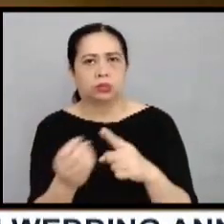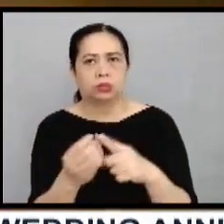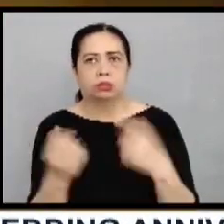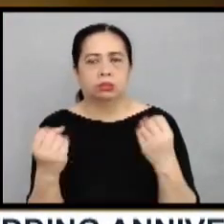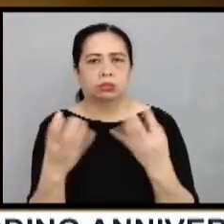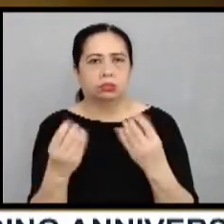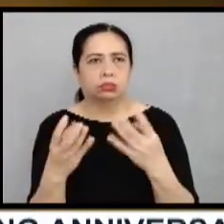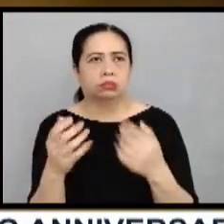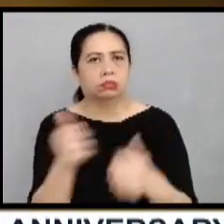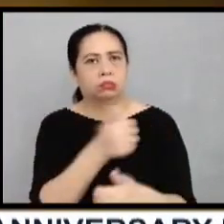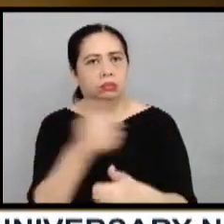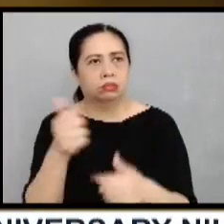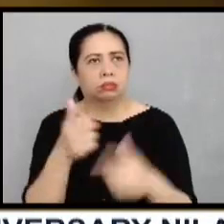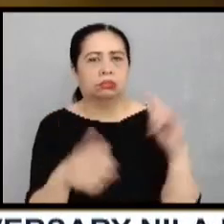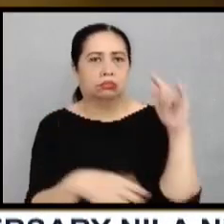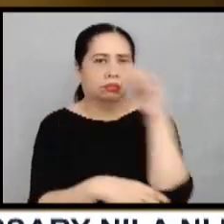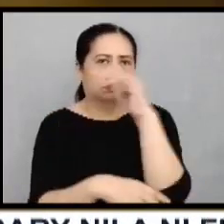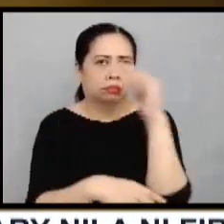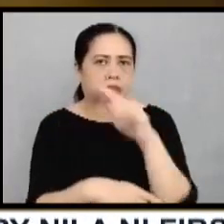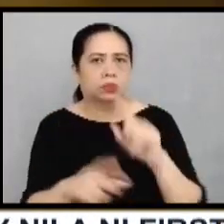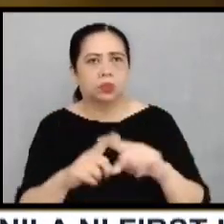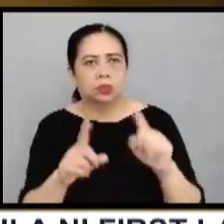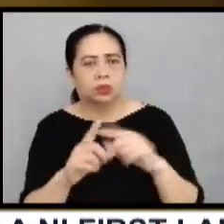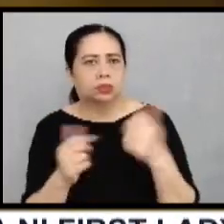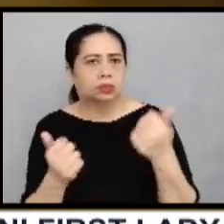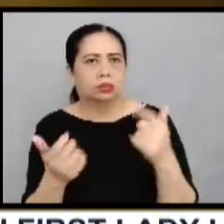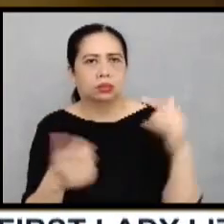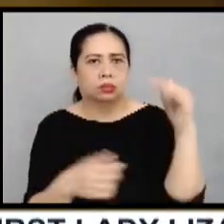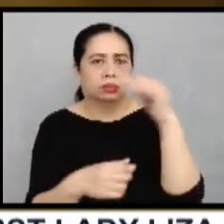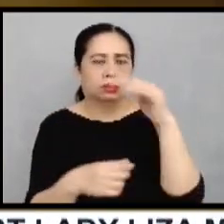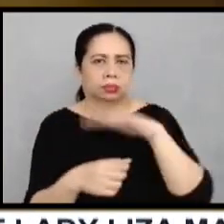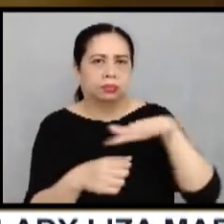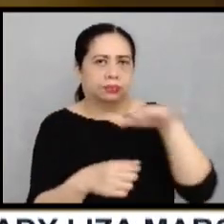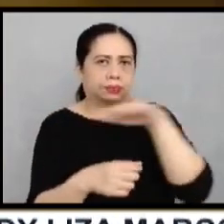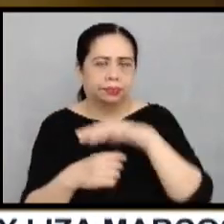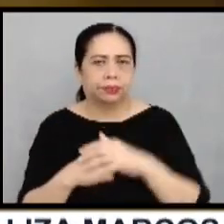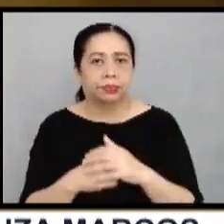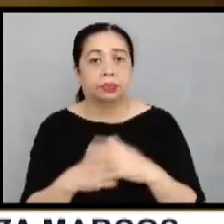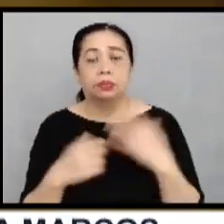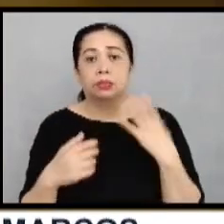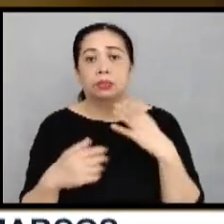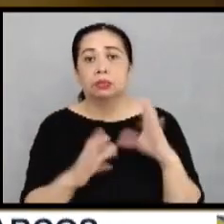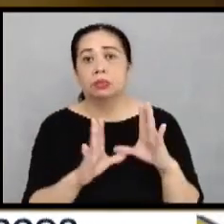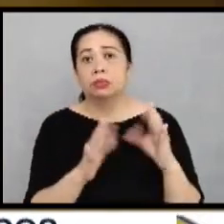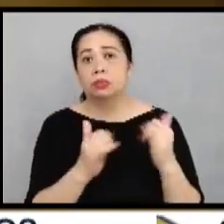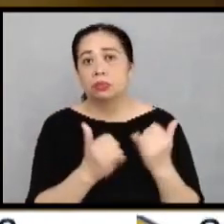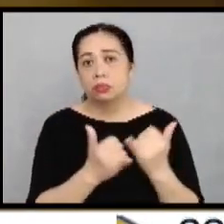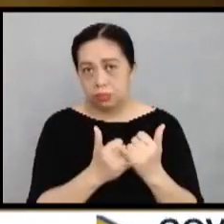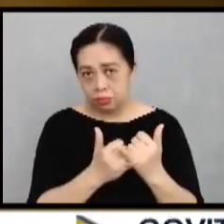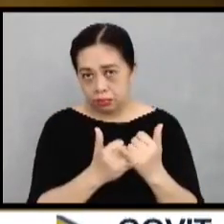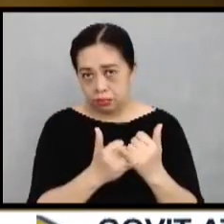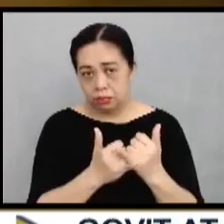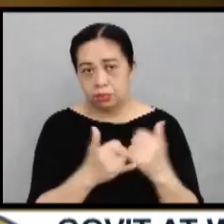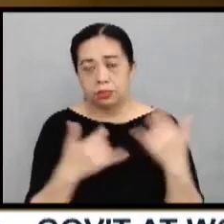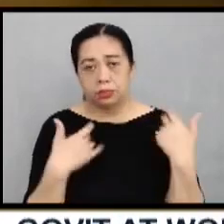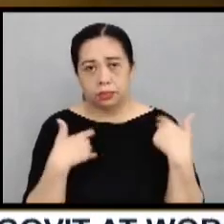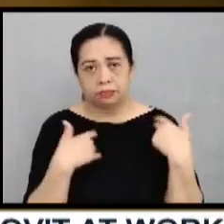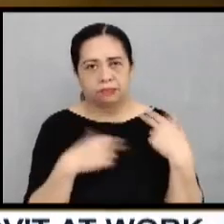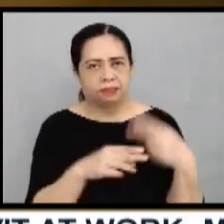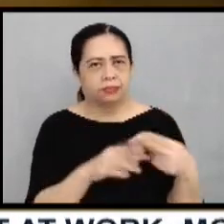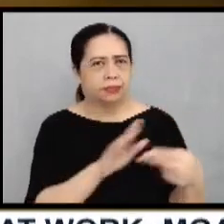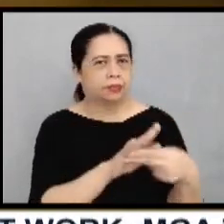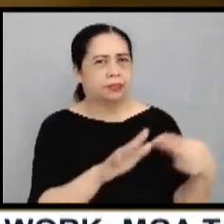transport aircrafts and other projects in the aviation sector. Our company, Česká zbrojovka,